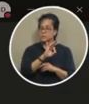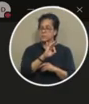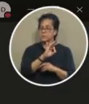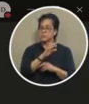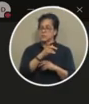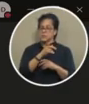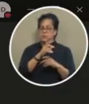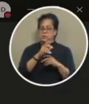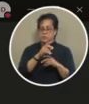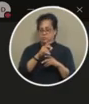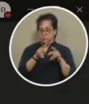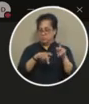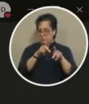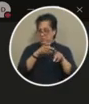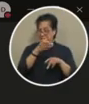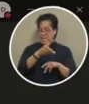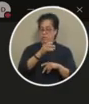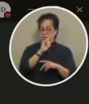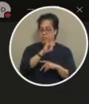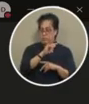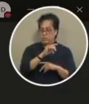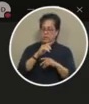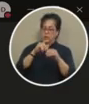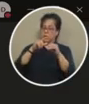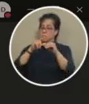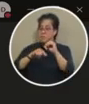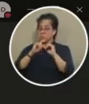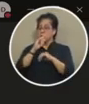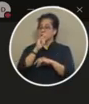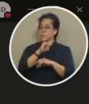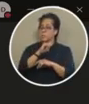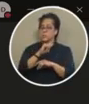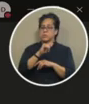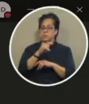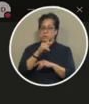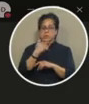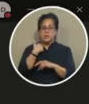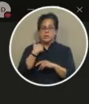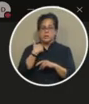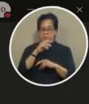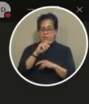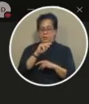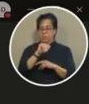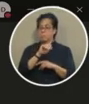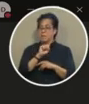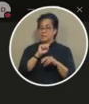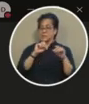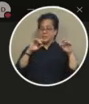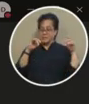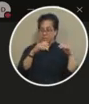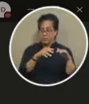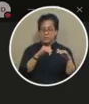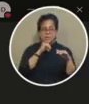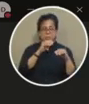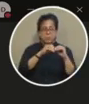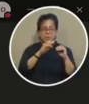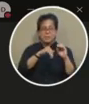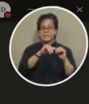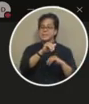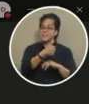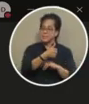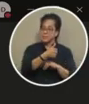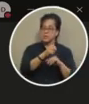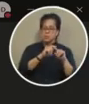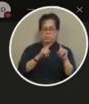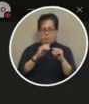people at the airport. The El Paso airport is experiencing forced mass gatherings of not more than 10 people,